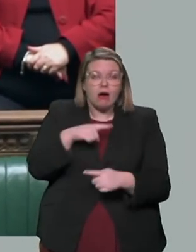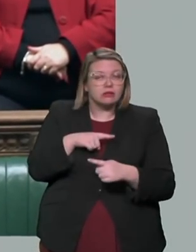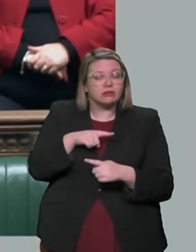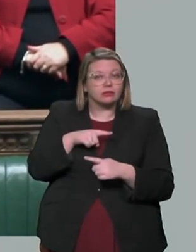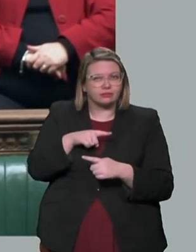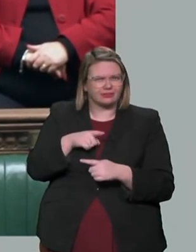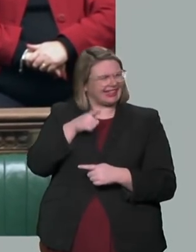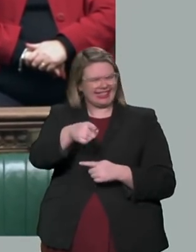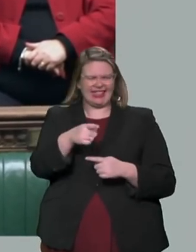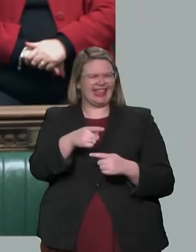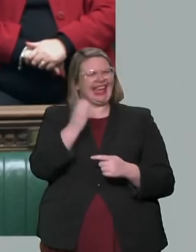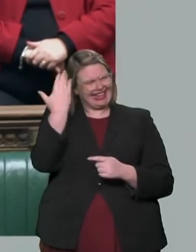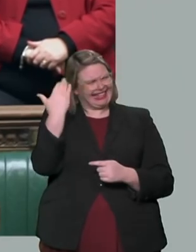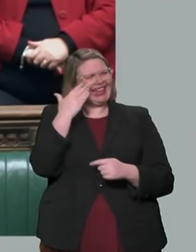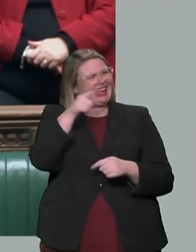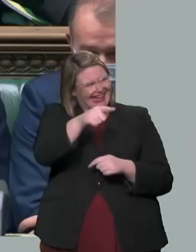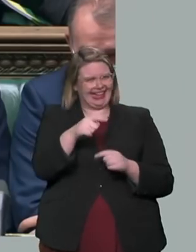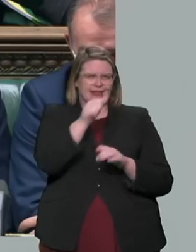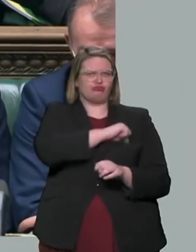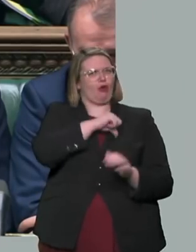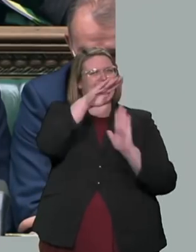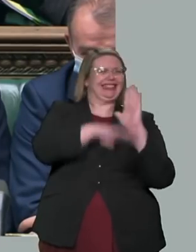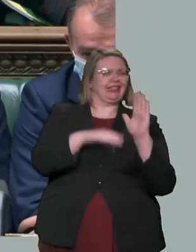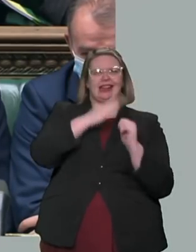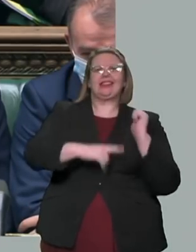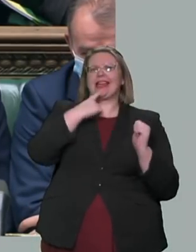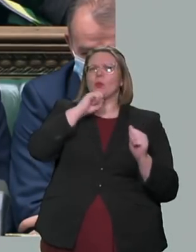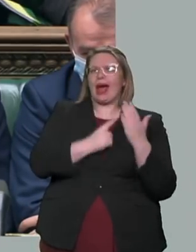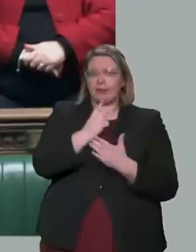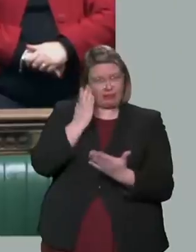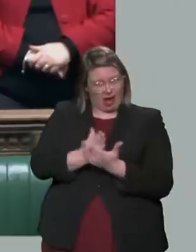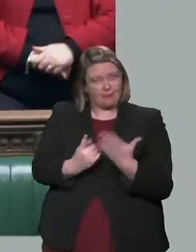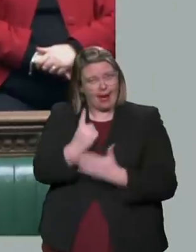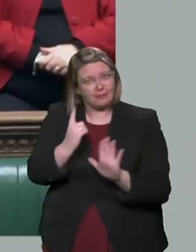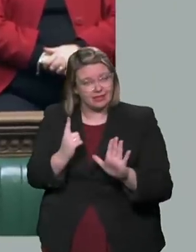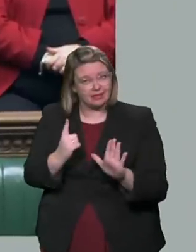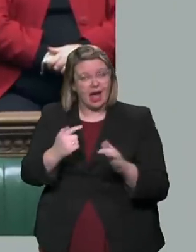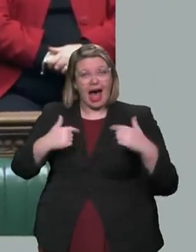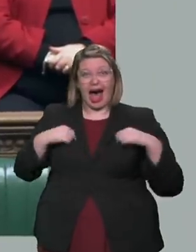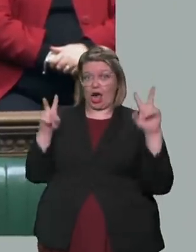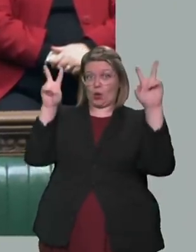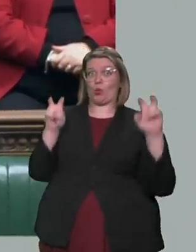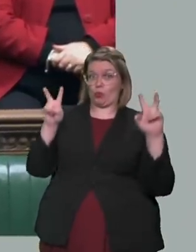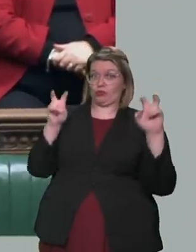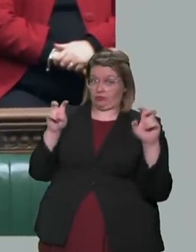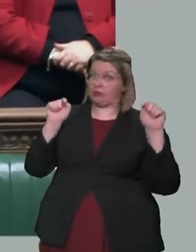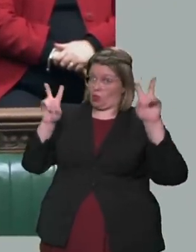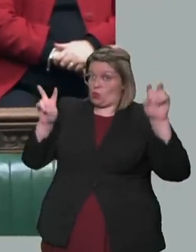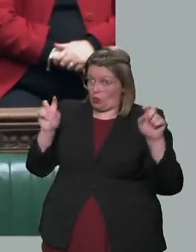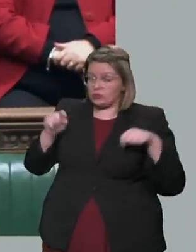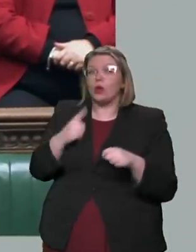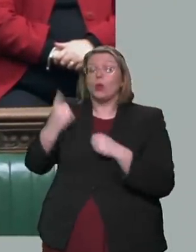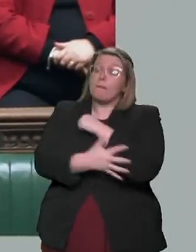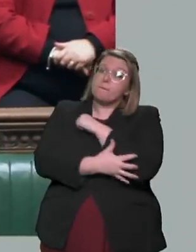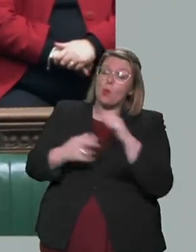what he didn't promise in his manifesto, but that's what he's doing to the people. And I quote, Mr. Speaker, the poorest households spend